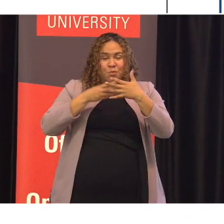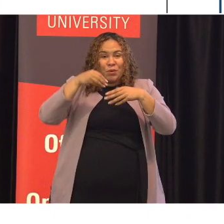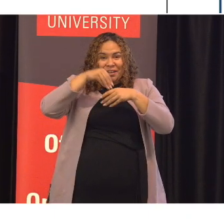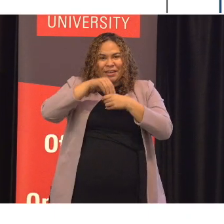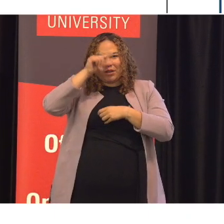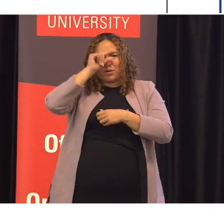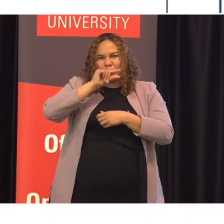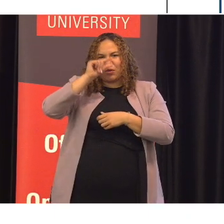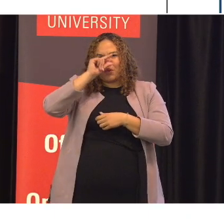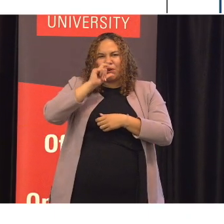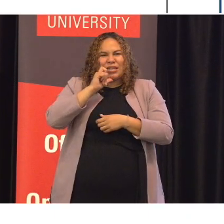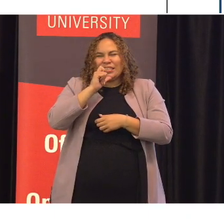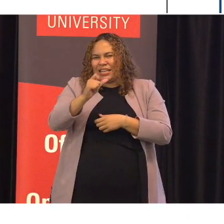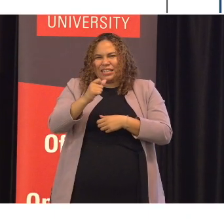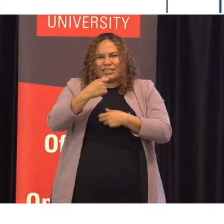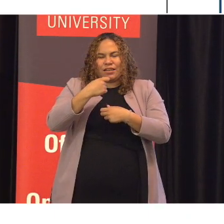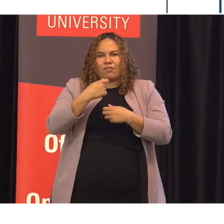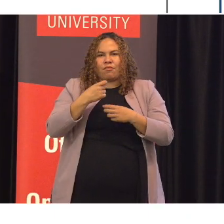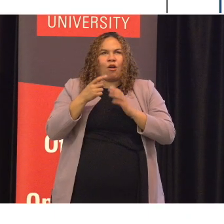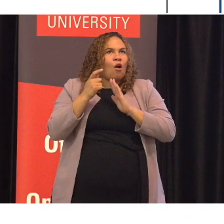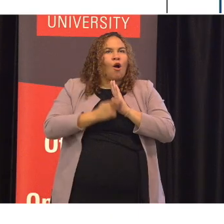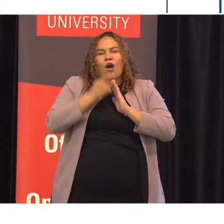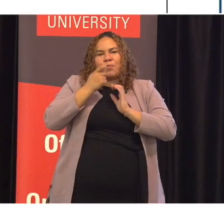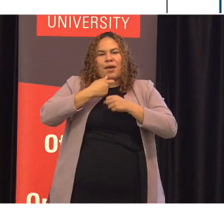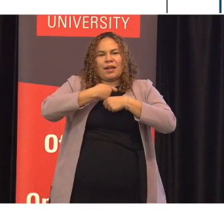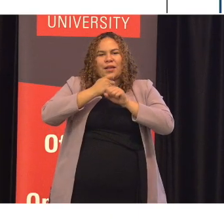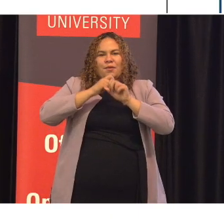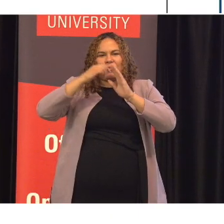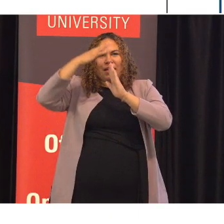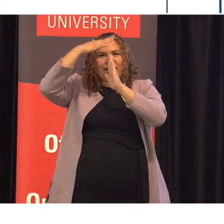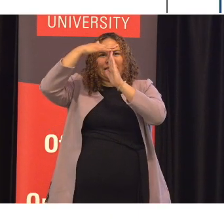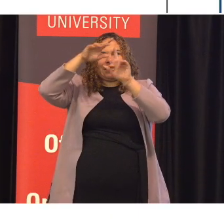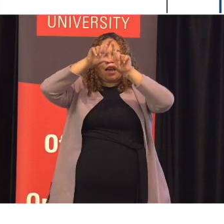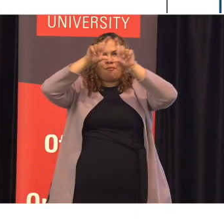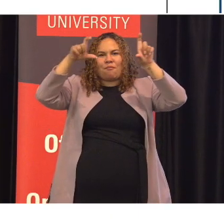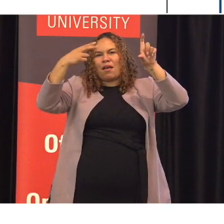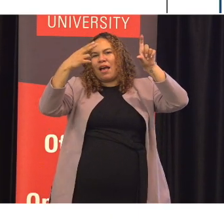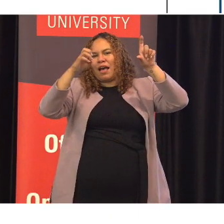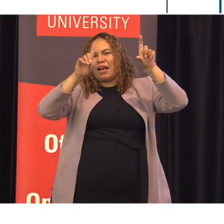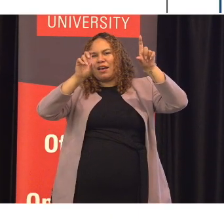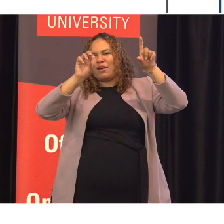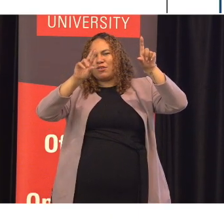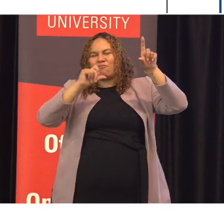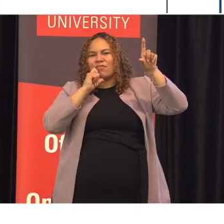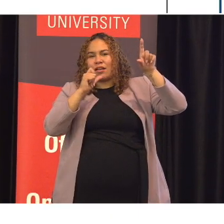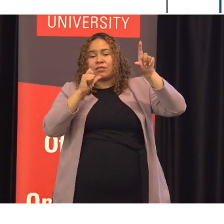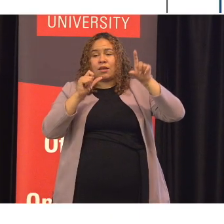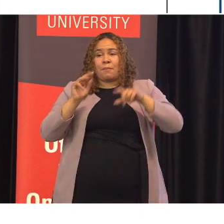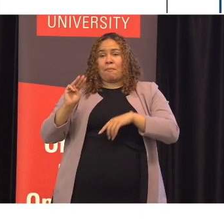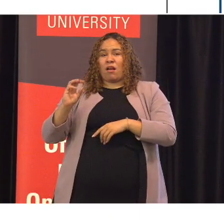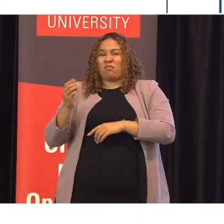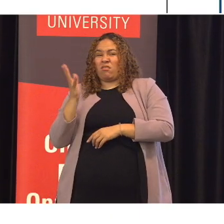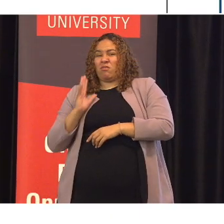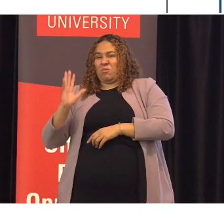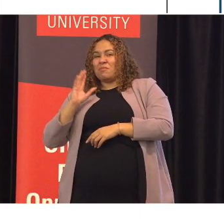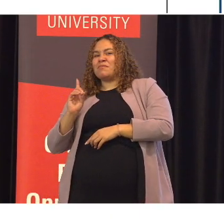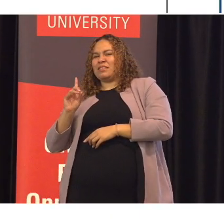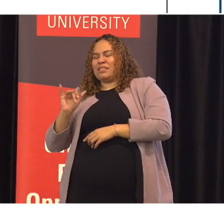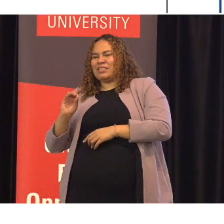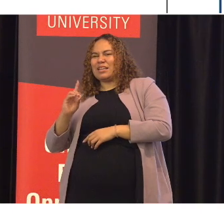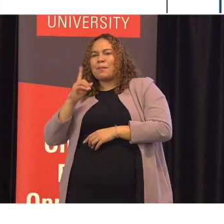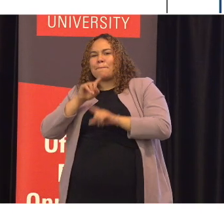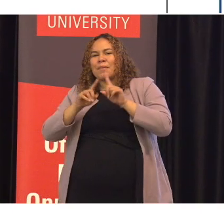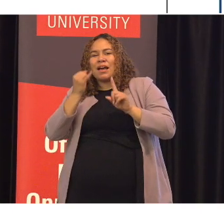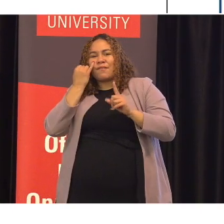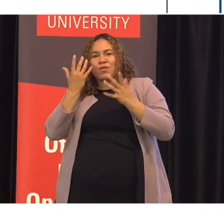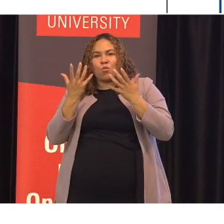make a header row. Microsoft used to do it this way many years ago, but when you want to create that header